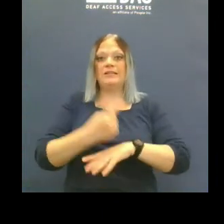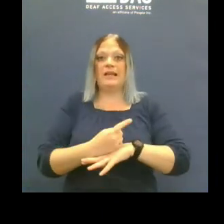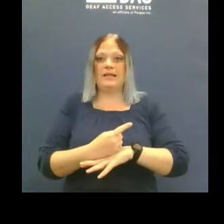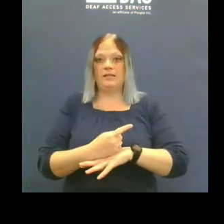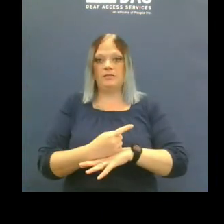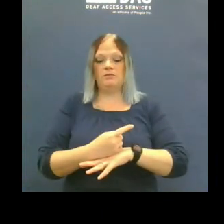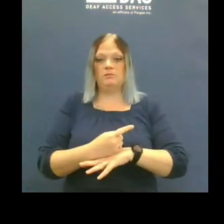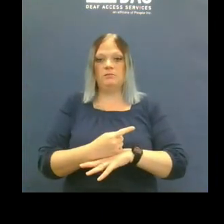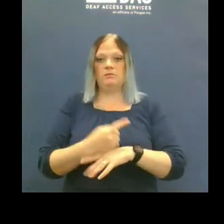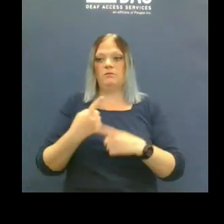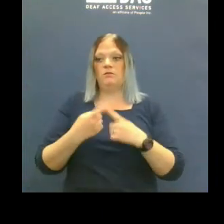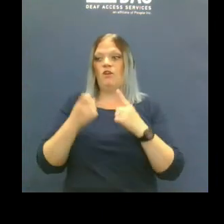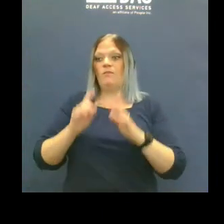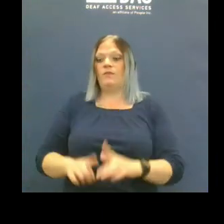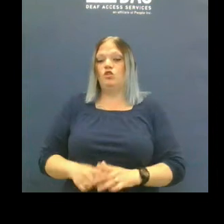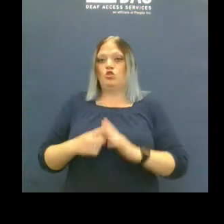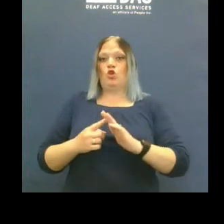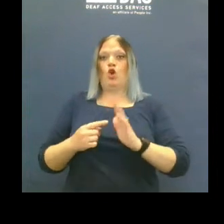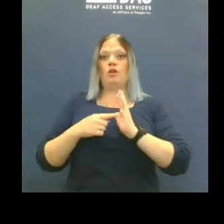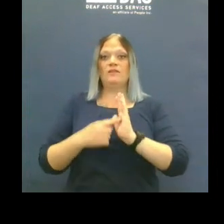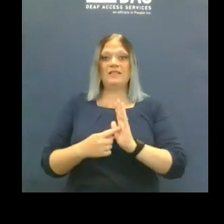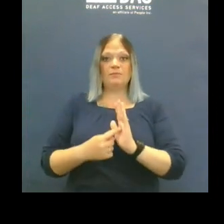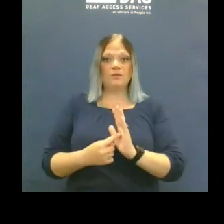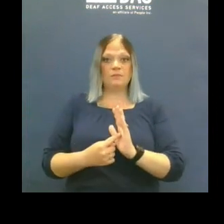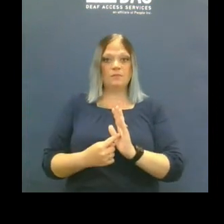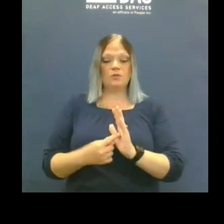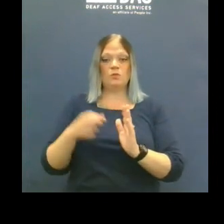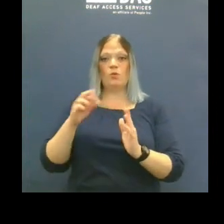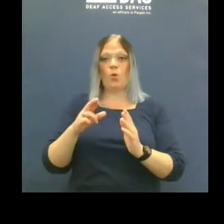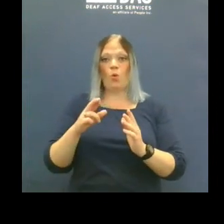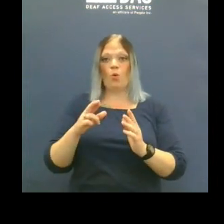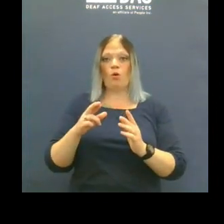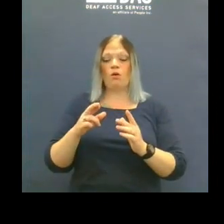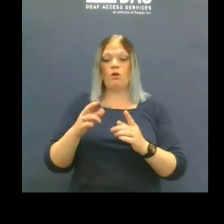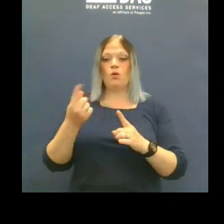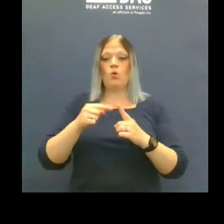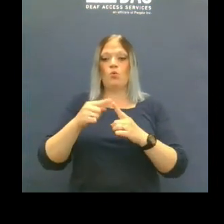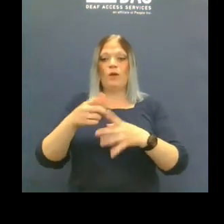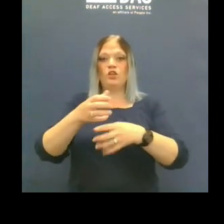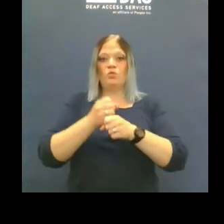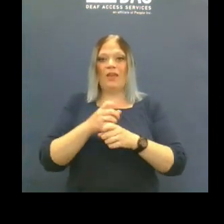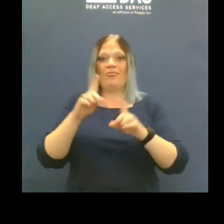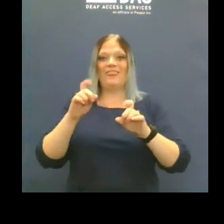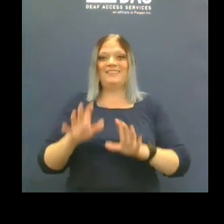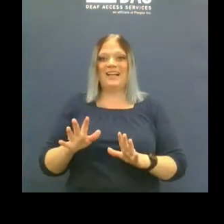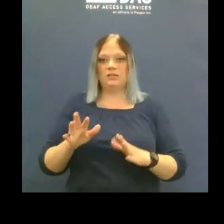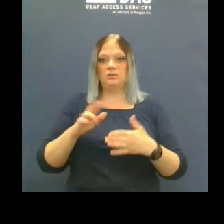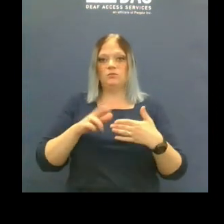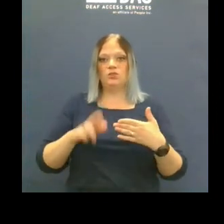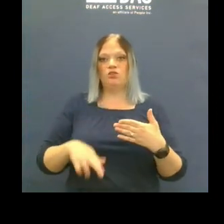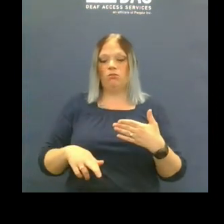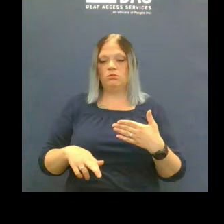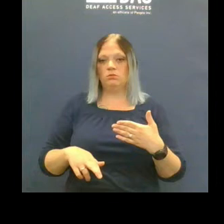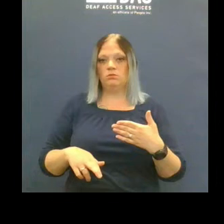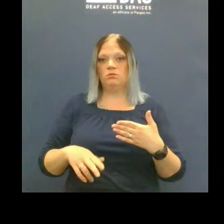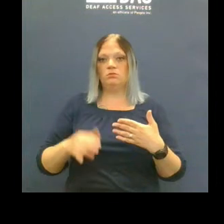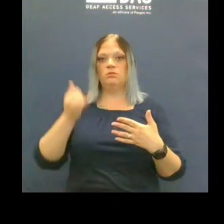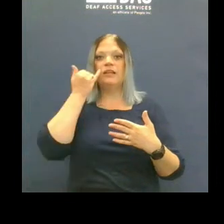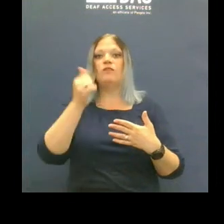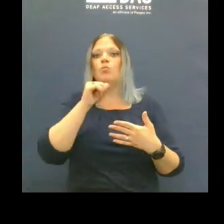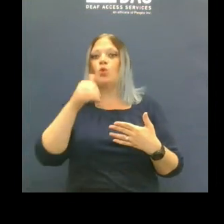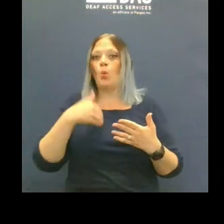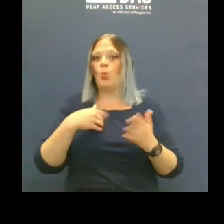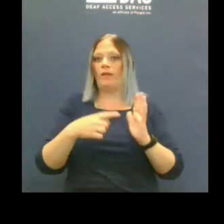days, either from the onset of symptoms, of those who have symptoms, or from the time that you have a test done, if you do not have